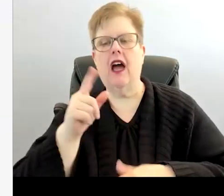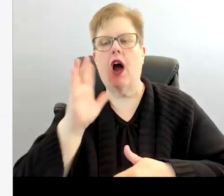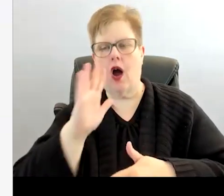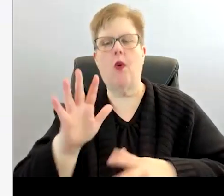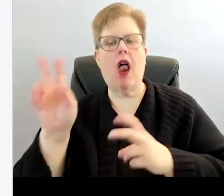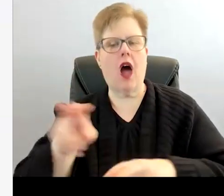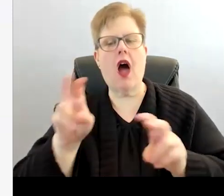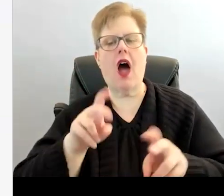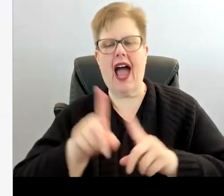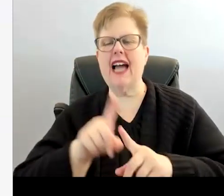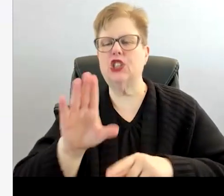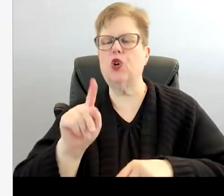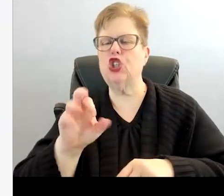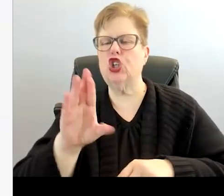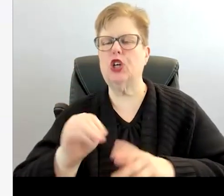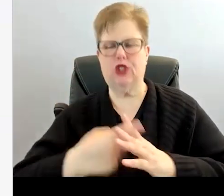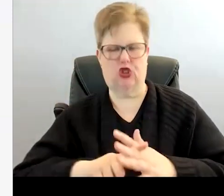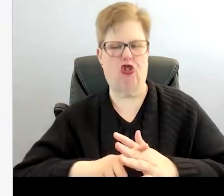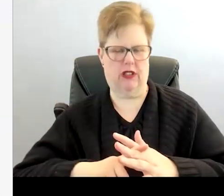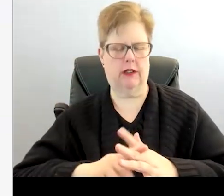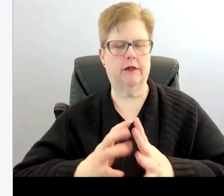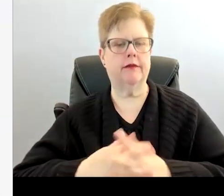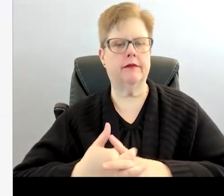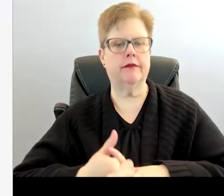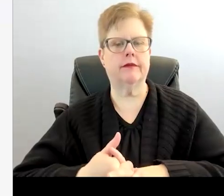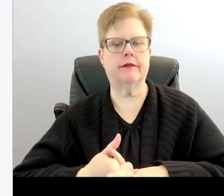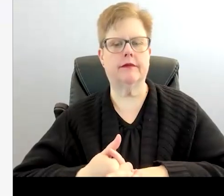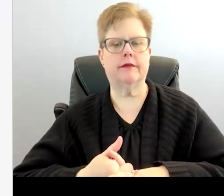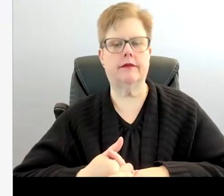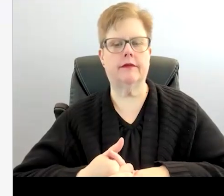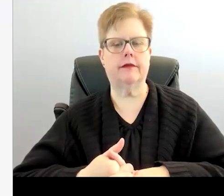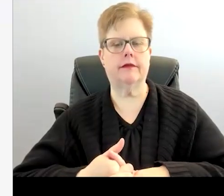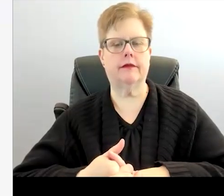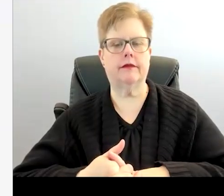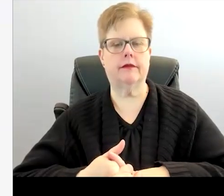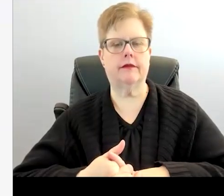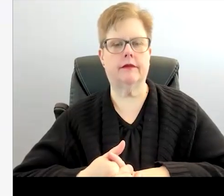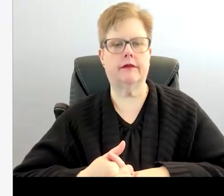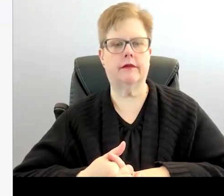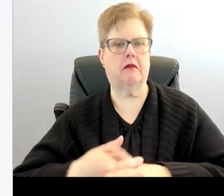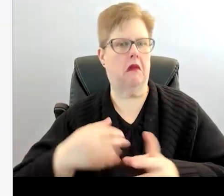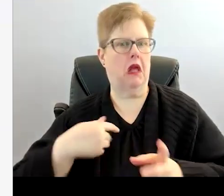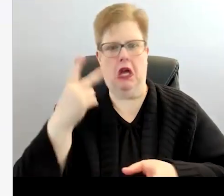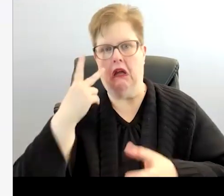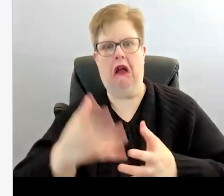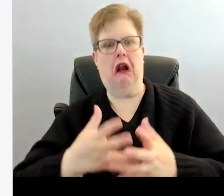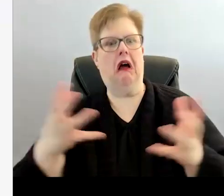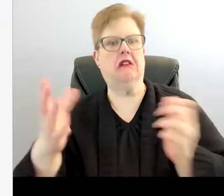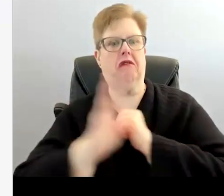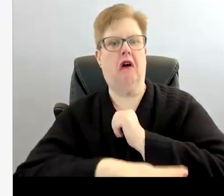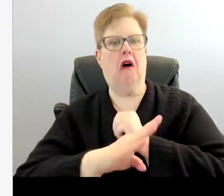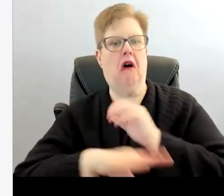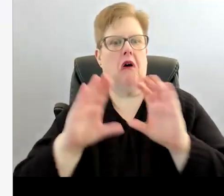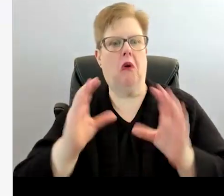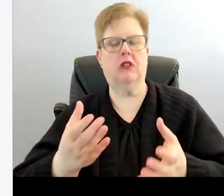over as the term starts. Next thing that I know comes up a lot, because you can see, I see a whole bunch of fall courses